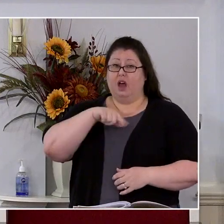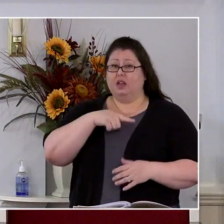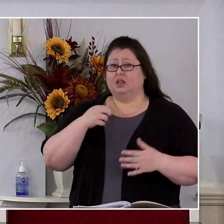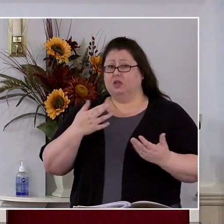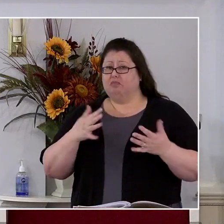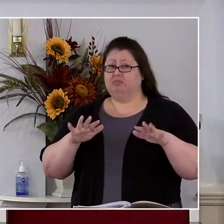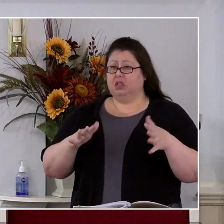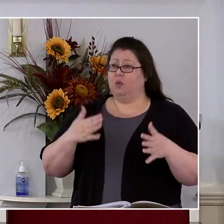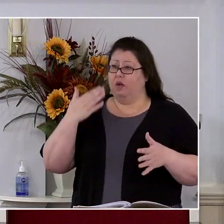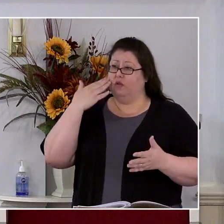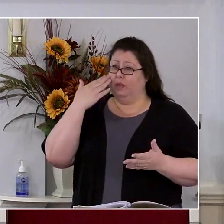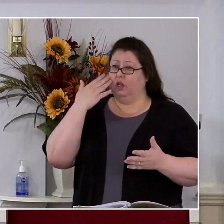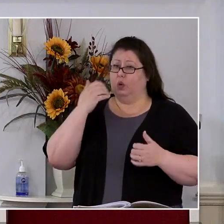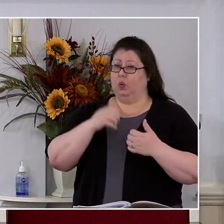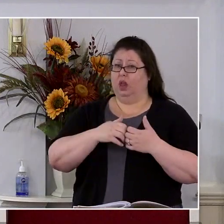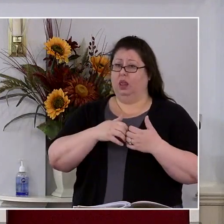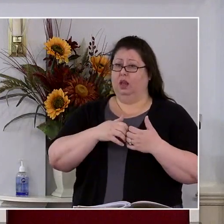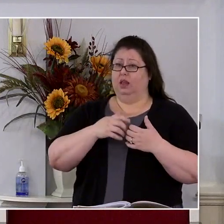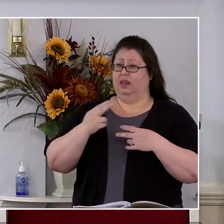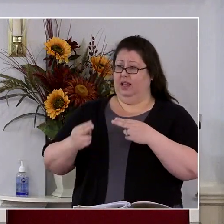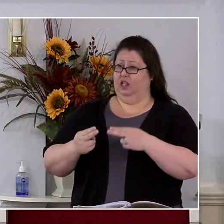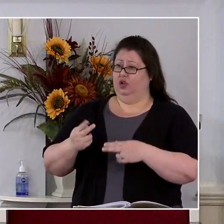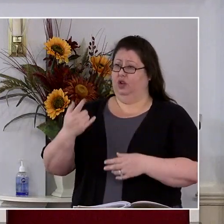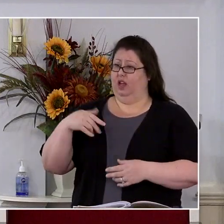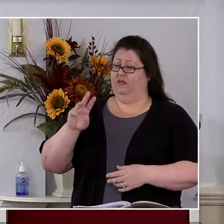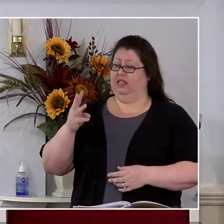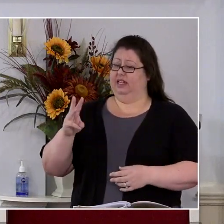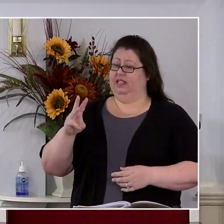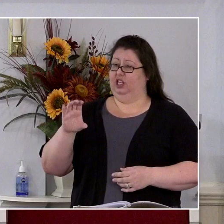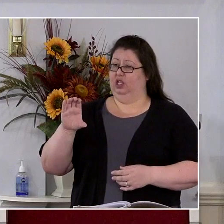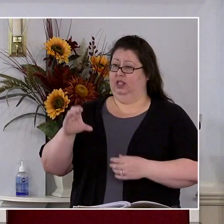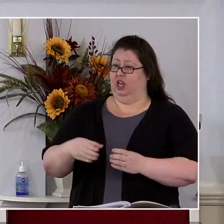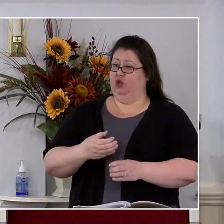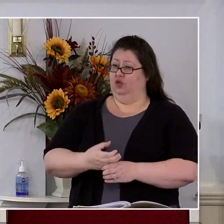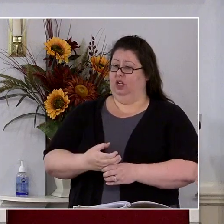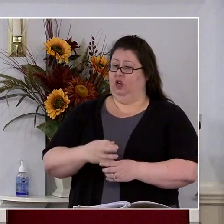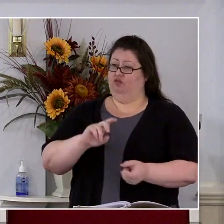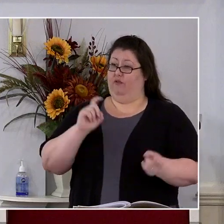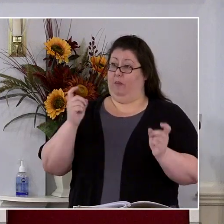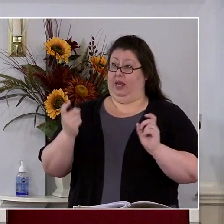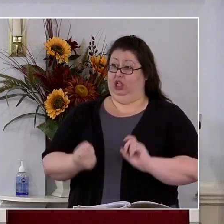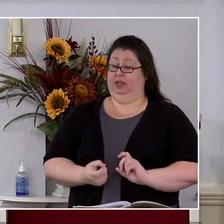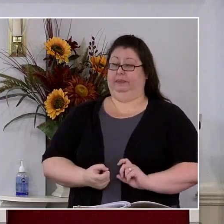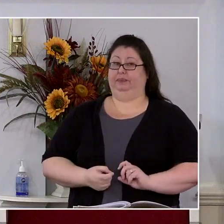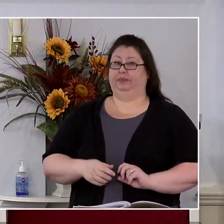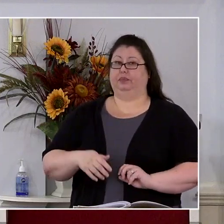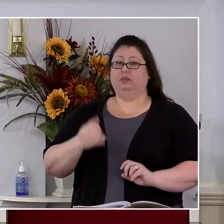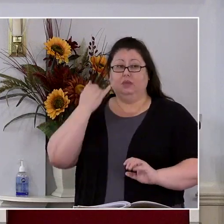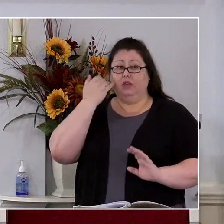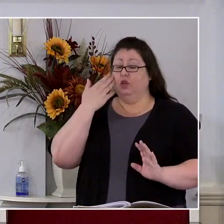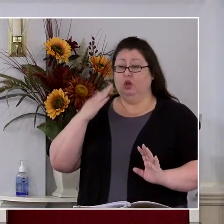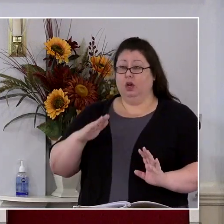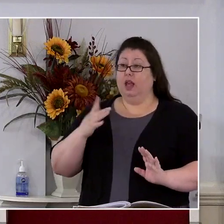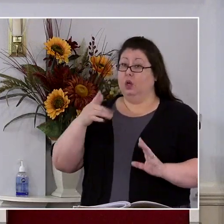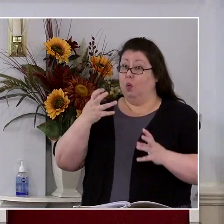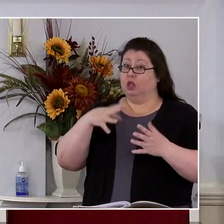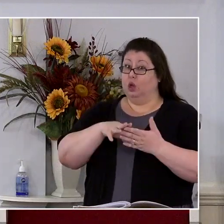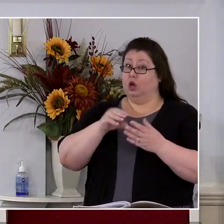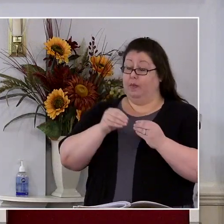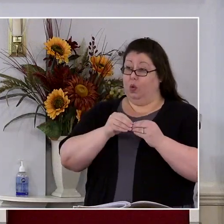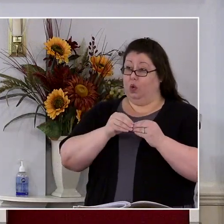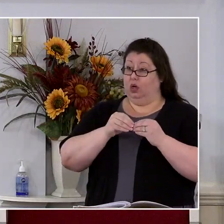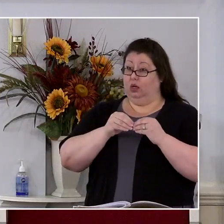least somewhat familiar with the history of the 16th century Reformation. If you're not and you want to learn